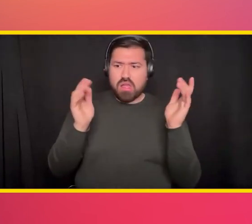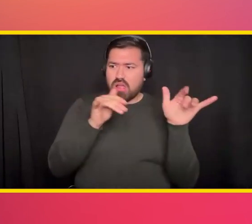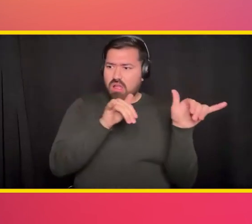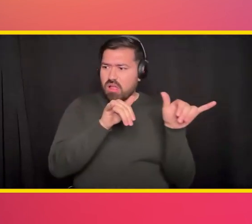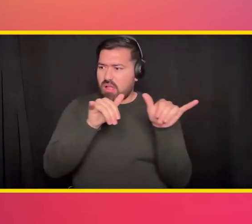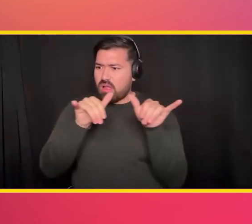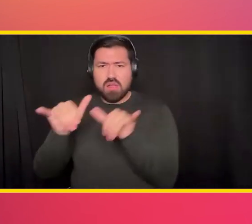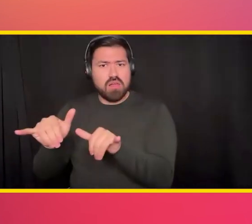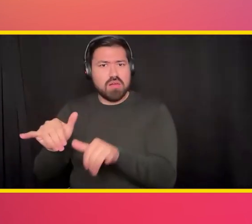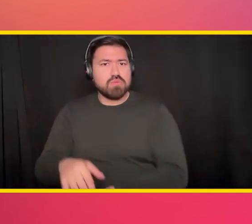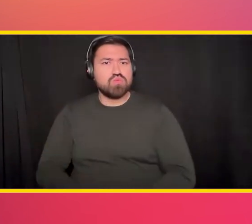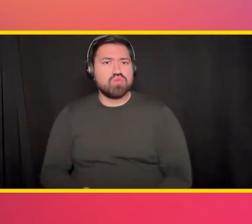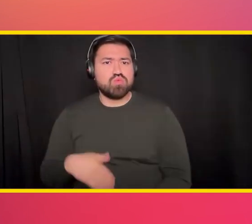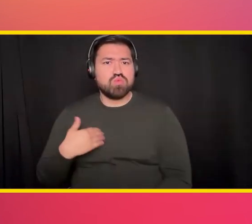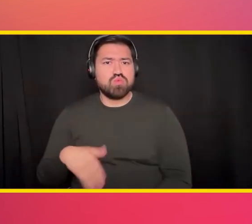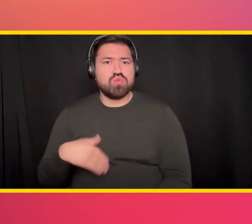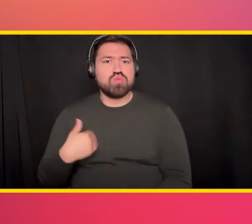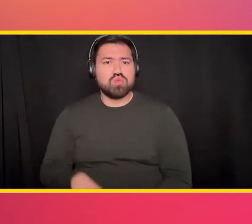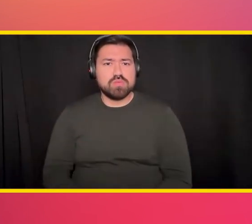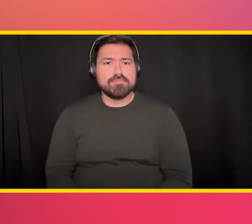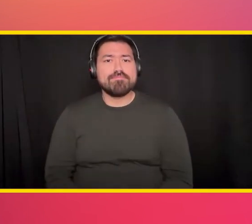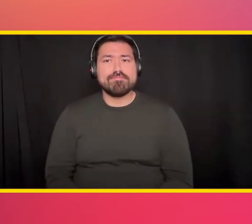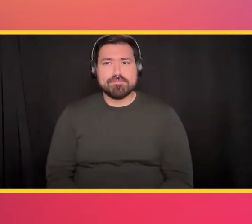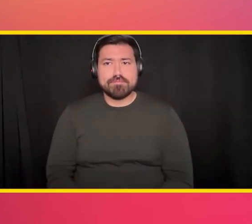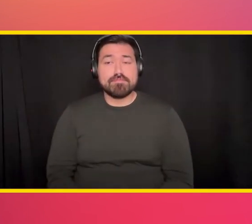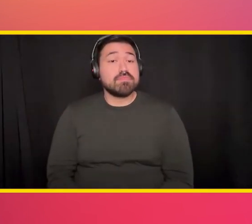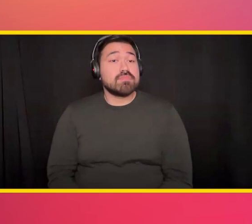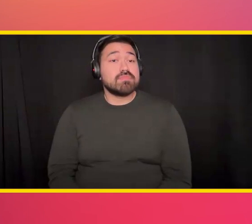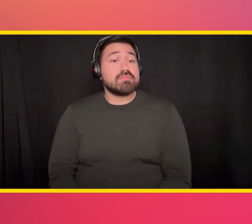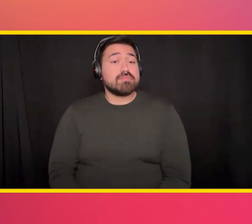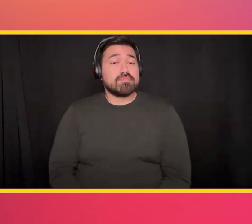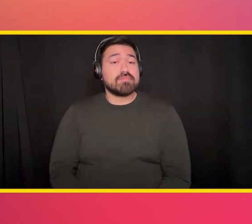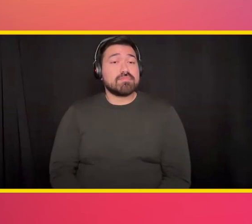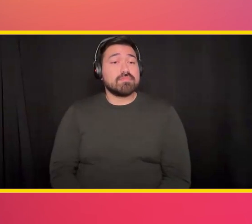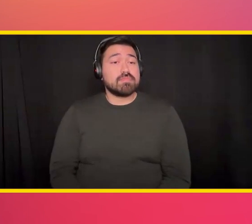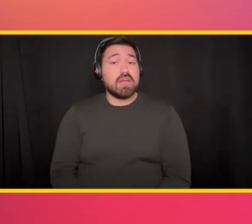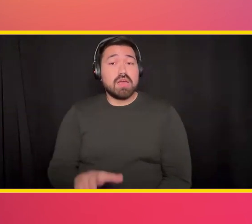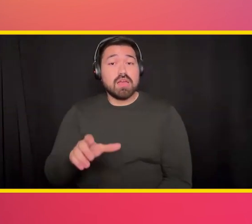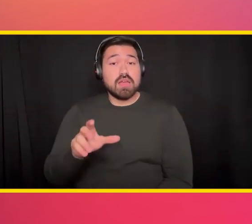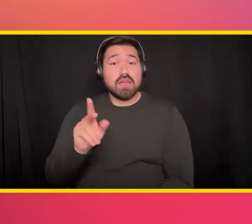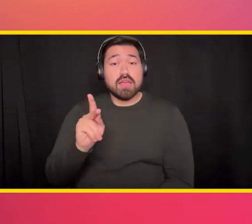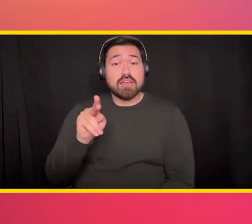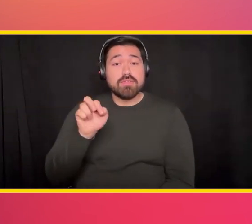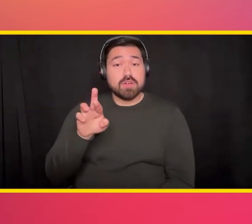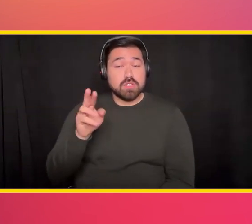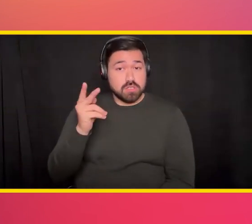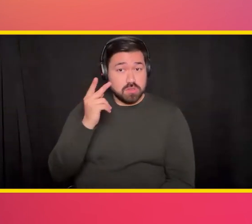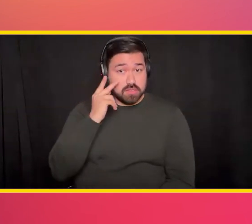yes. Kim, are you seeing it within your client base as well? A